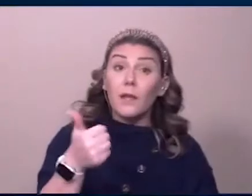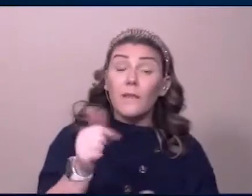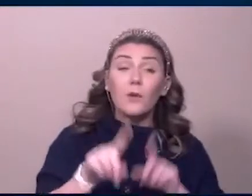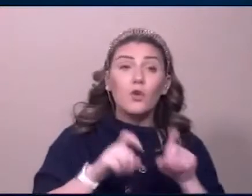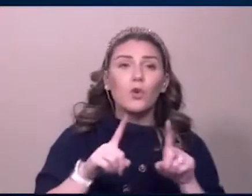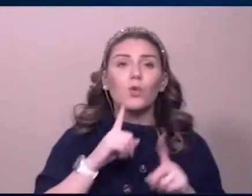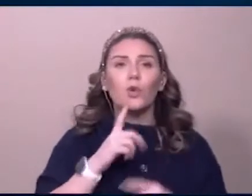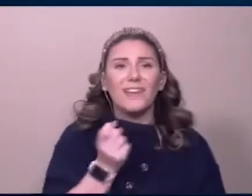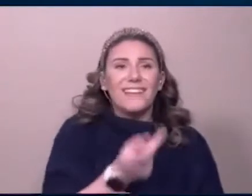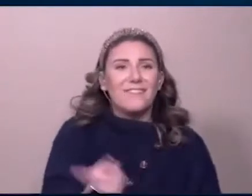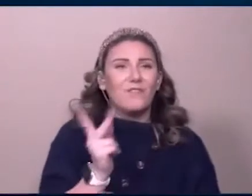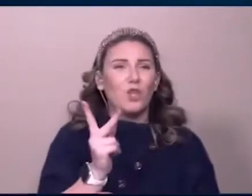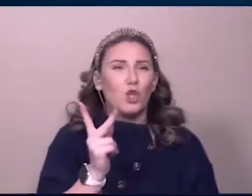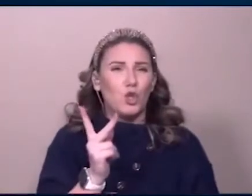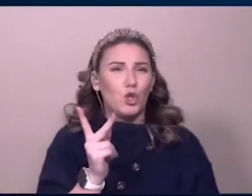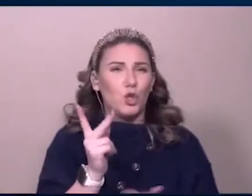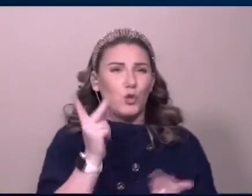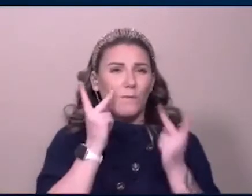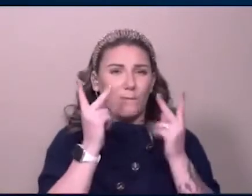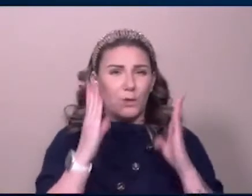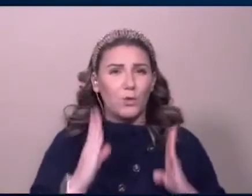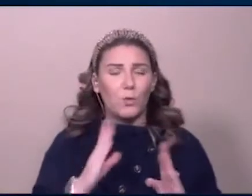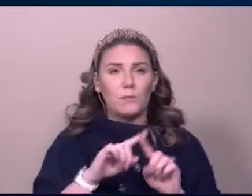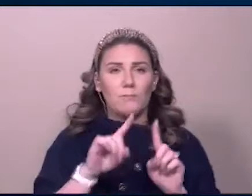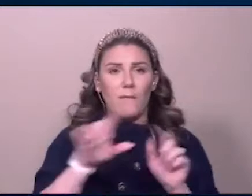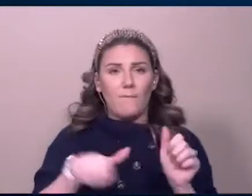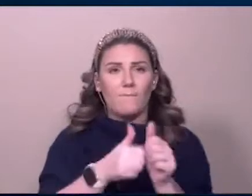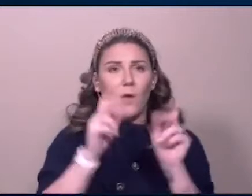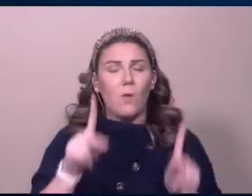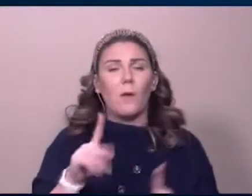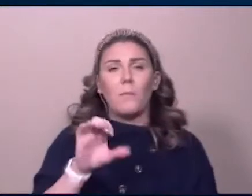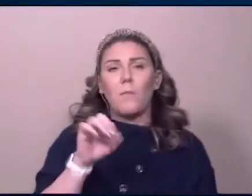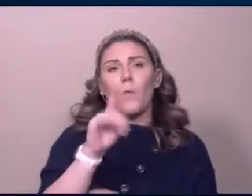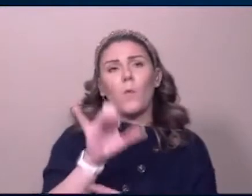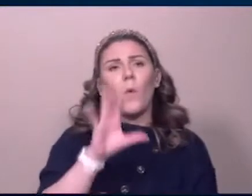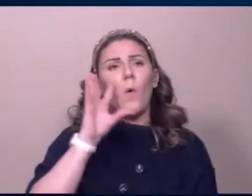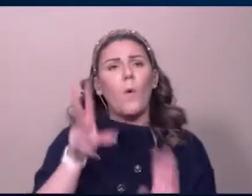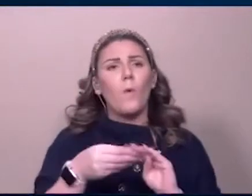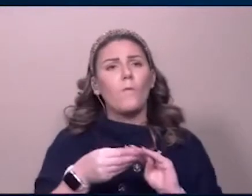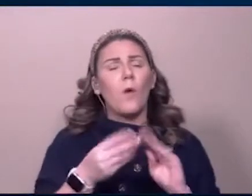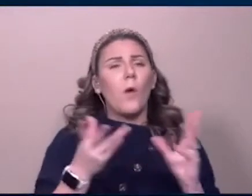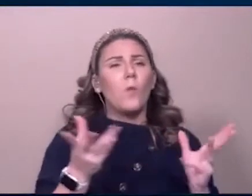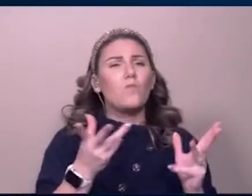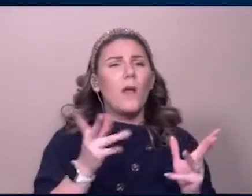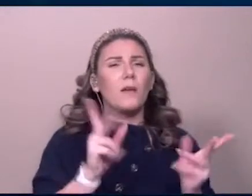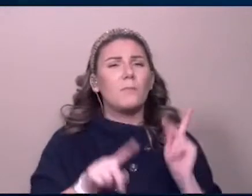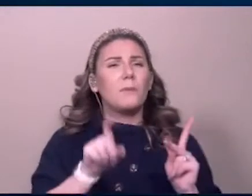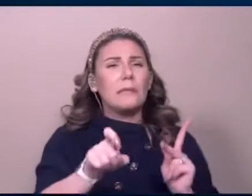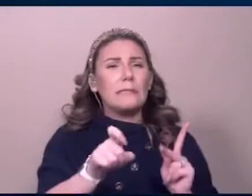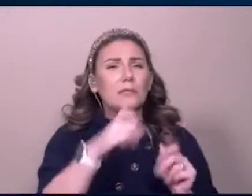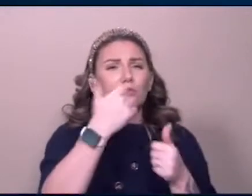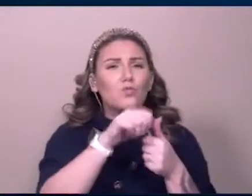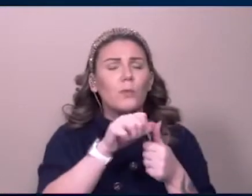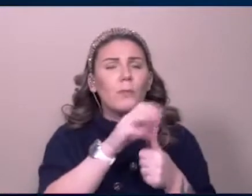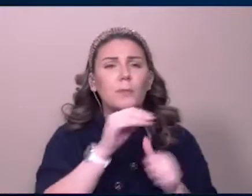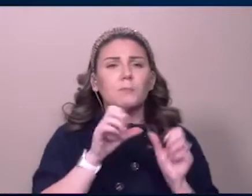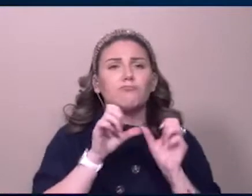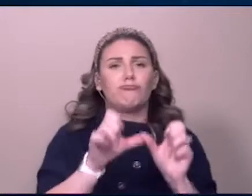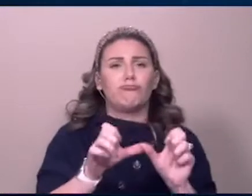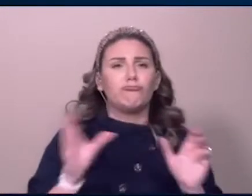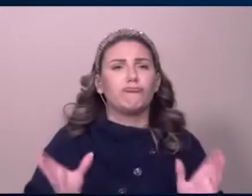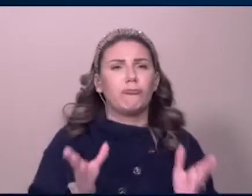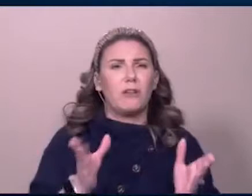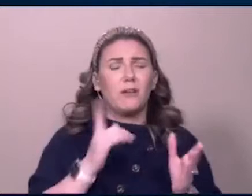get to a few viewer questions, but quick follow-up from Cody is just overall, what do you want people to keep in mind as we continue to push through this